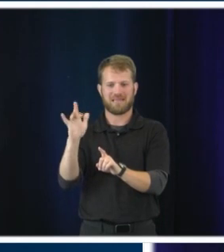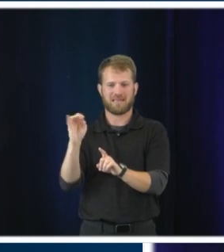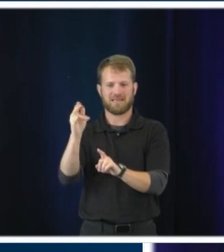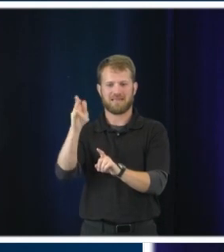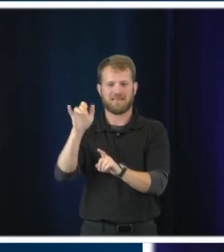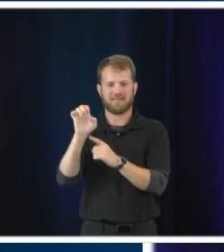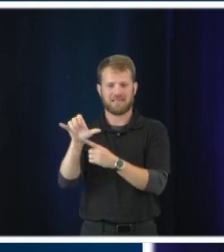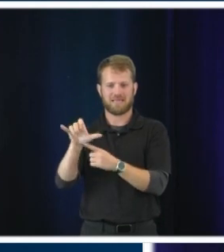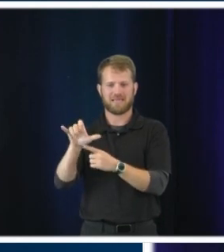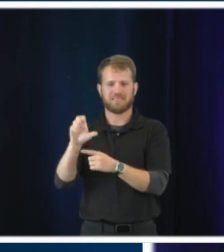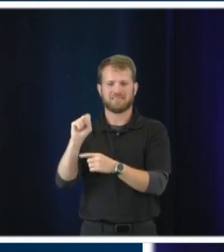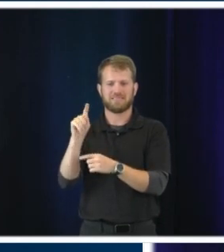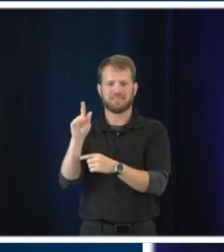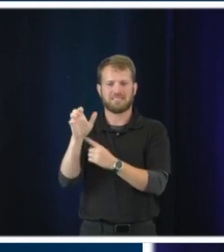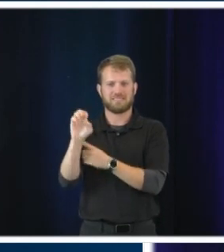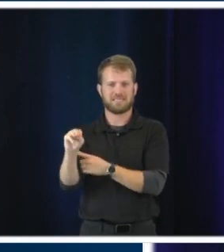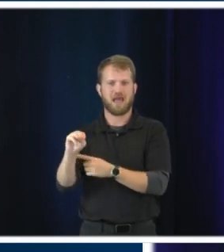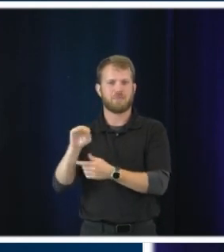Ninth grade.